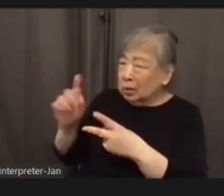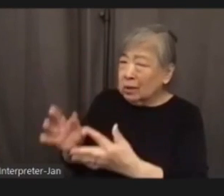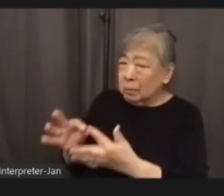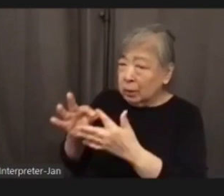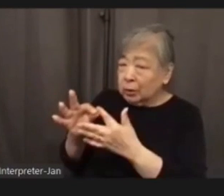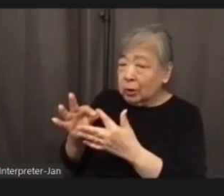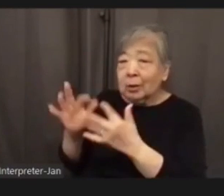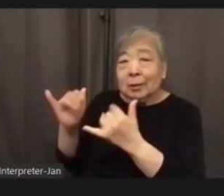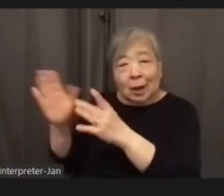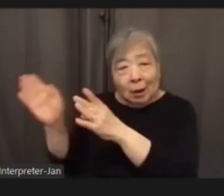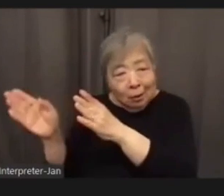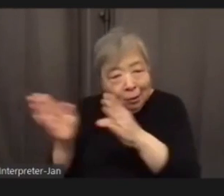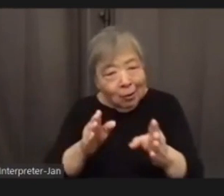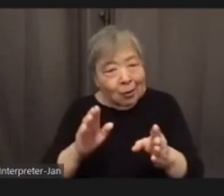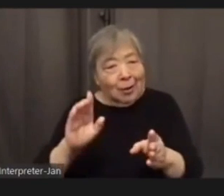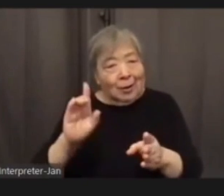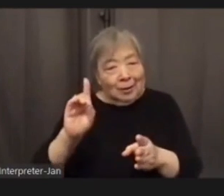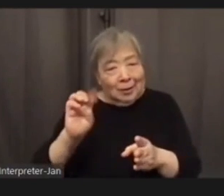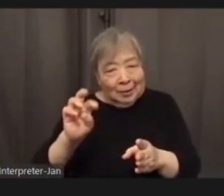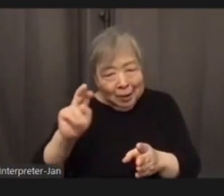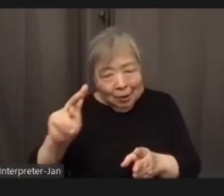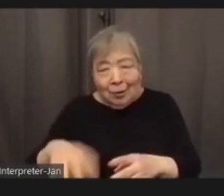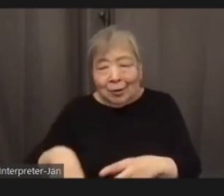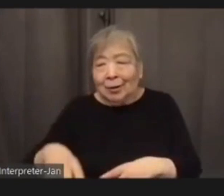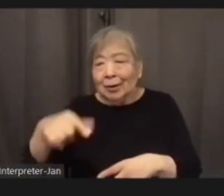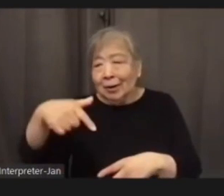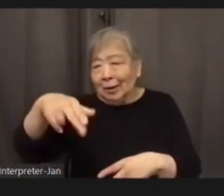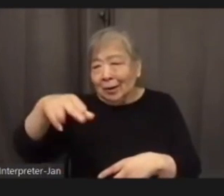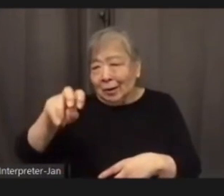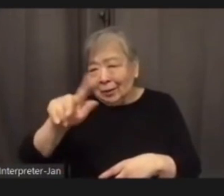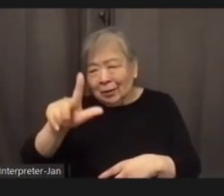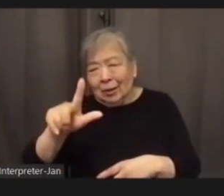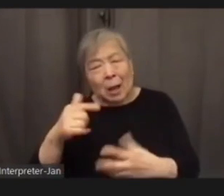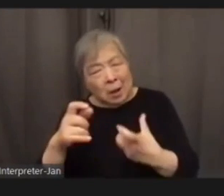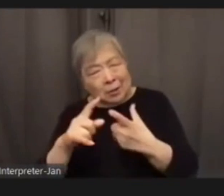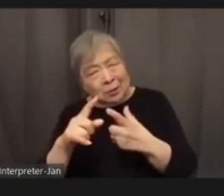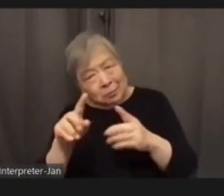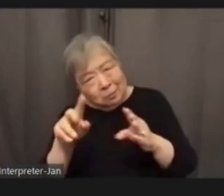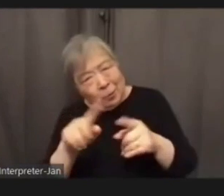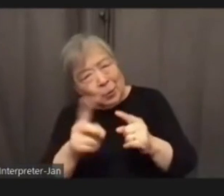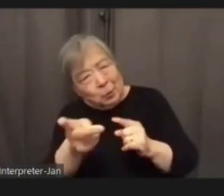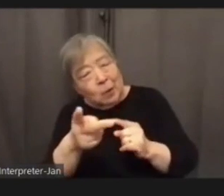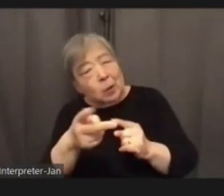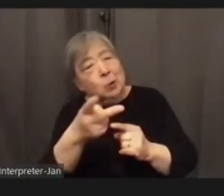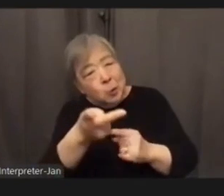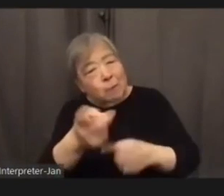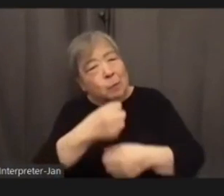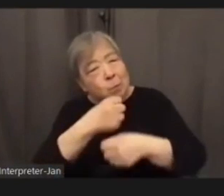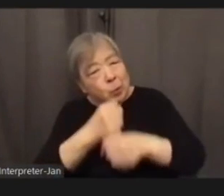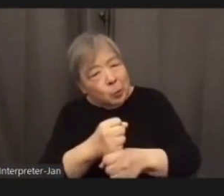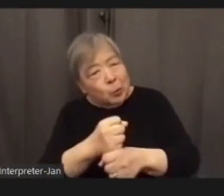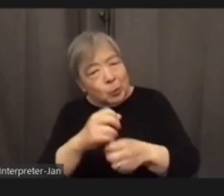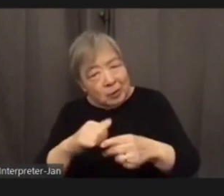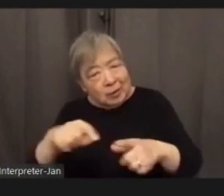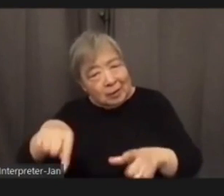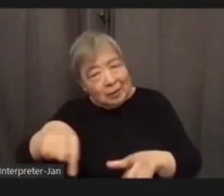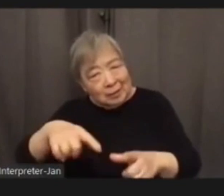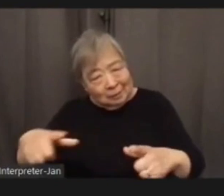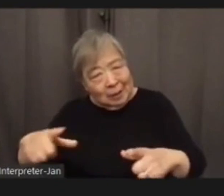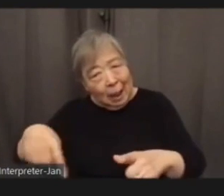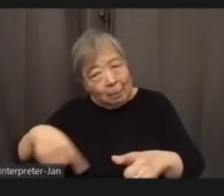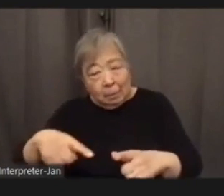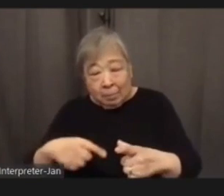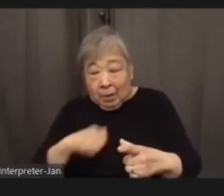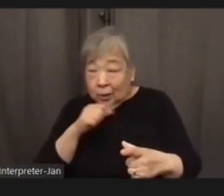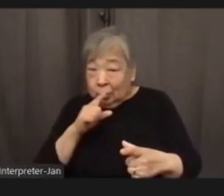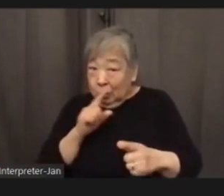Derek, Quetzal, I want to turn to the two of you. You are the producers for this album. I'm not sure that everyone